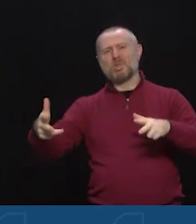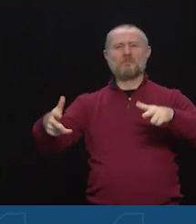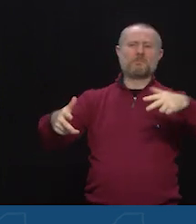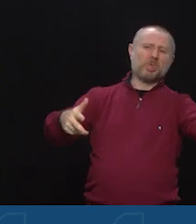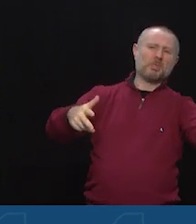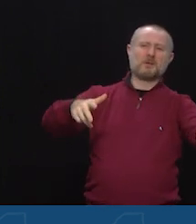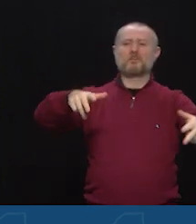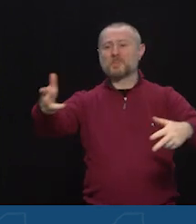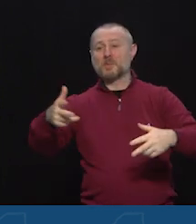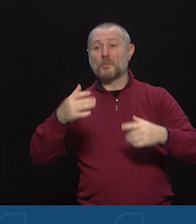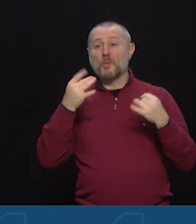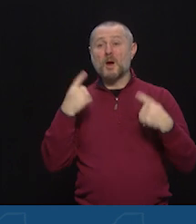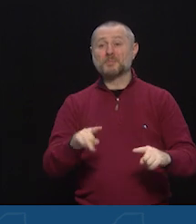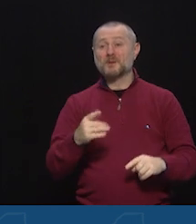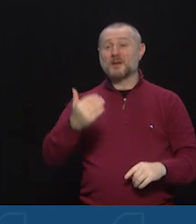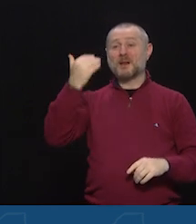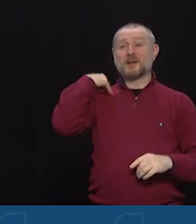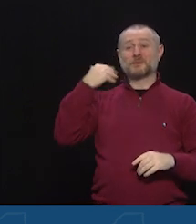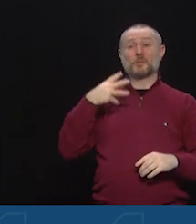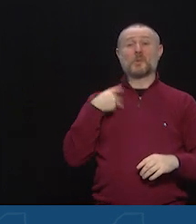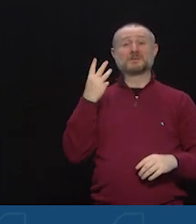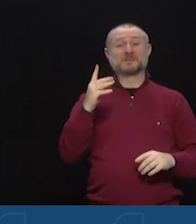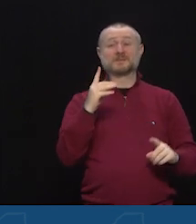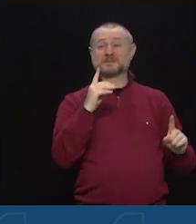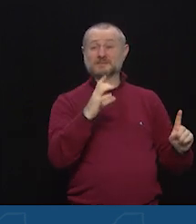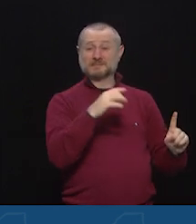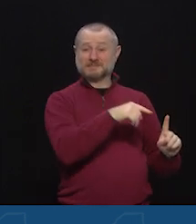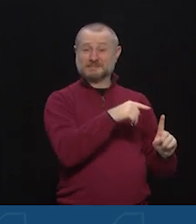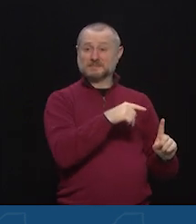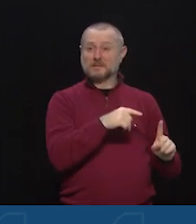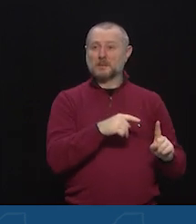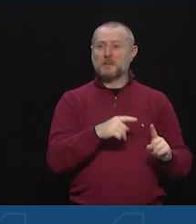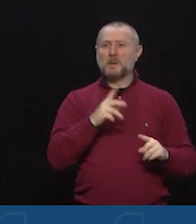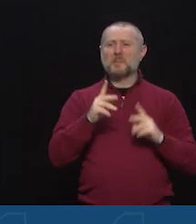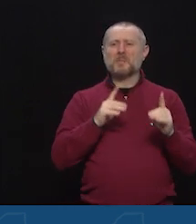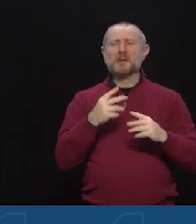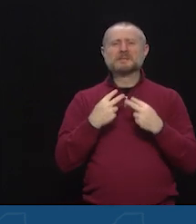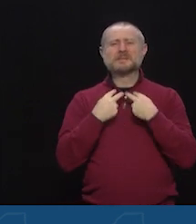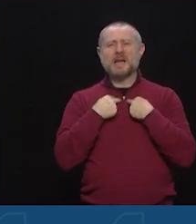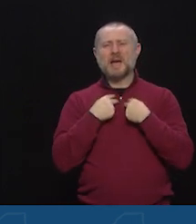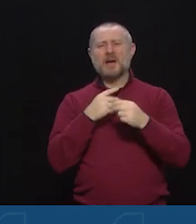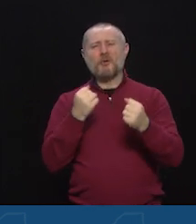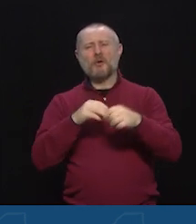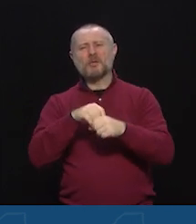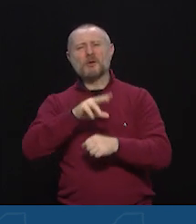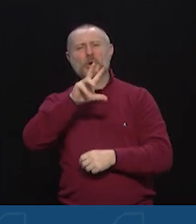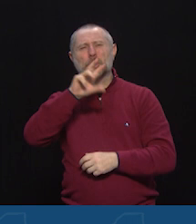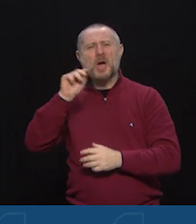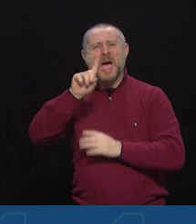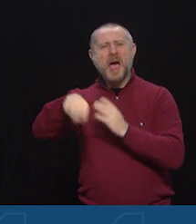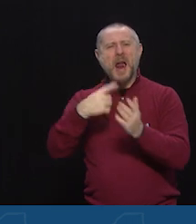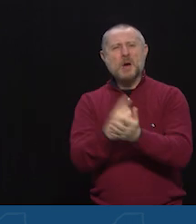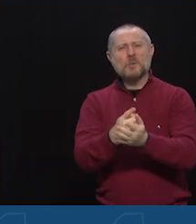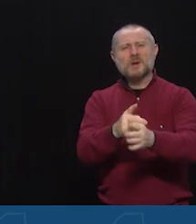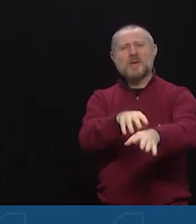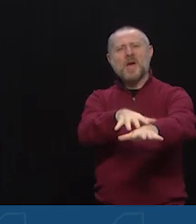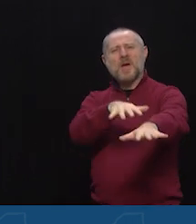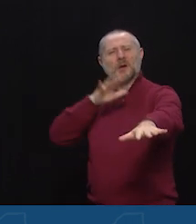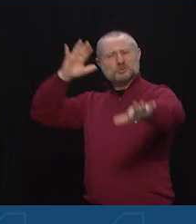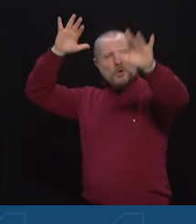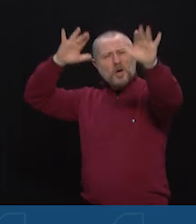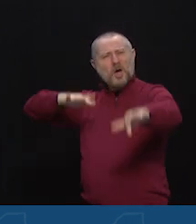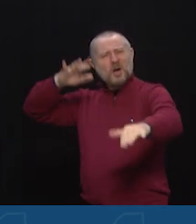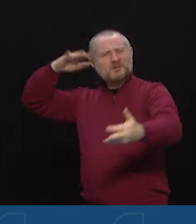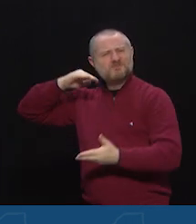area. Everybody was glued to their television watching the 30-some-hour episode where people are stranded in their vehicles, and that, my friends, is